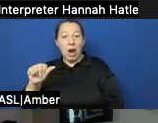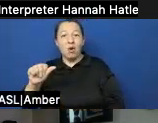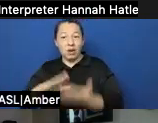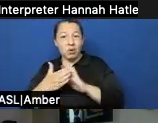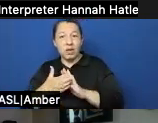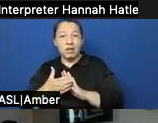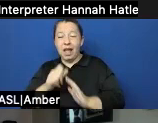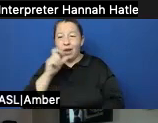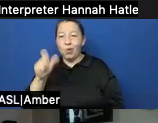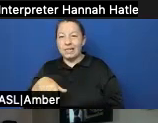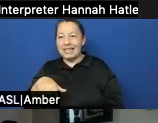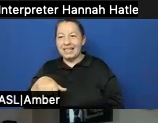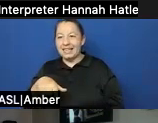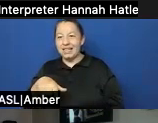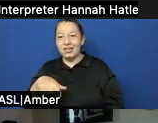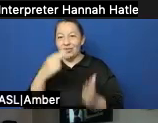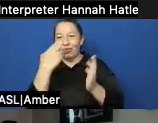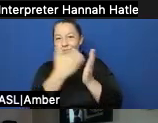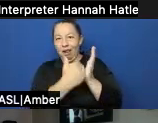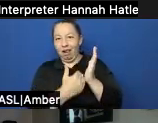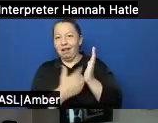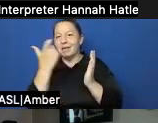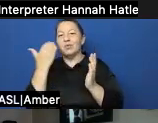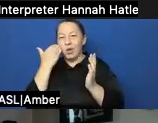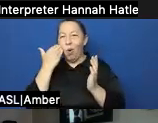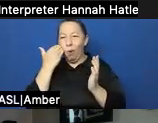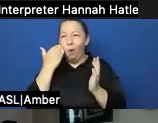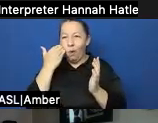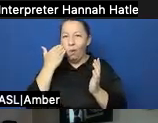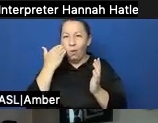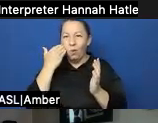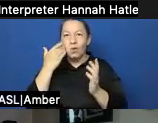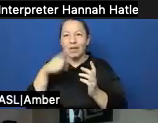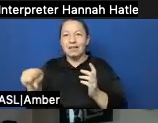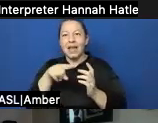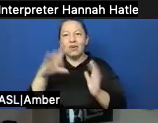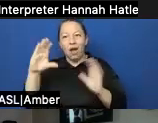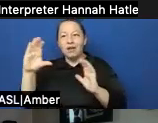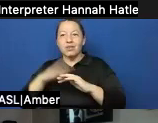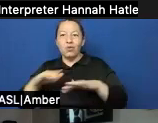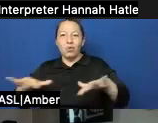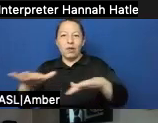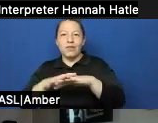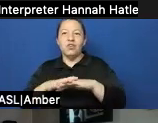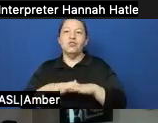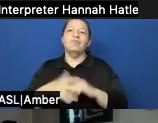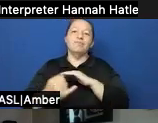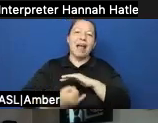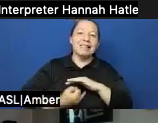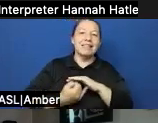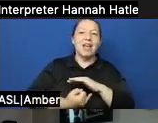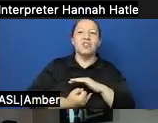are hunting the risk. Jurisdiction, poverty, rural isolation. A